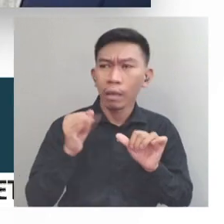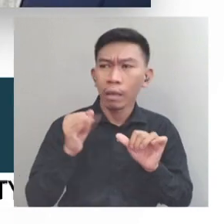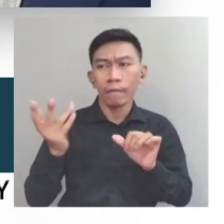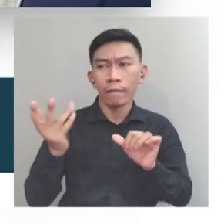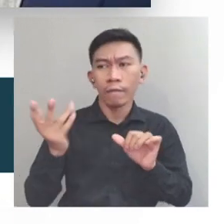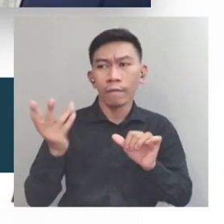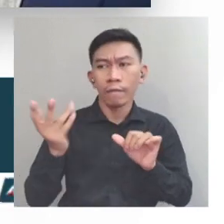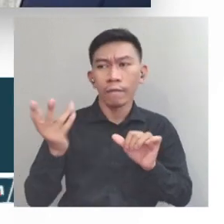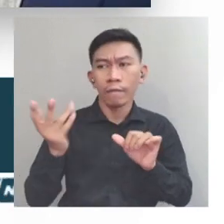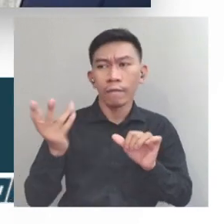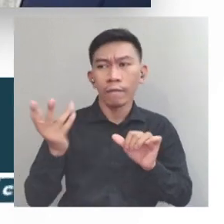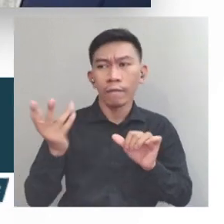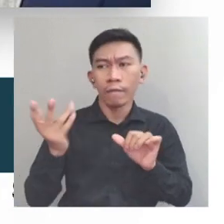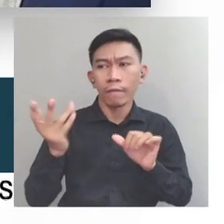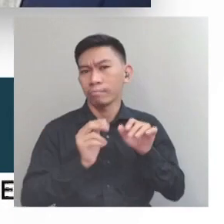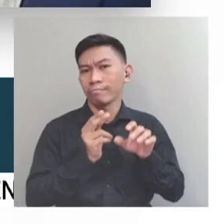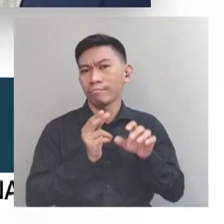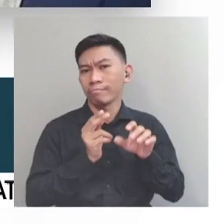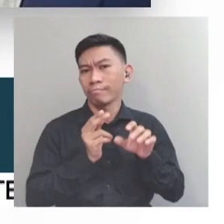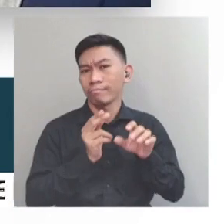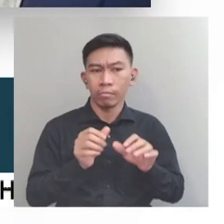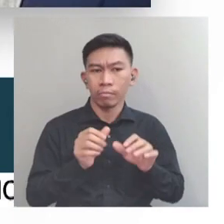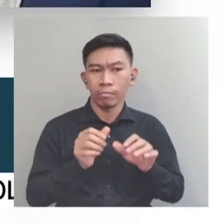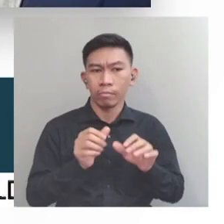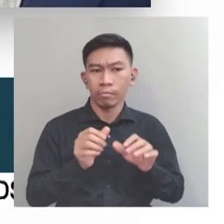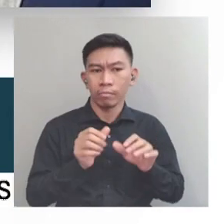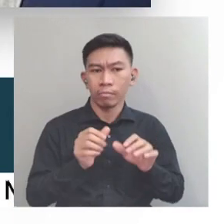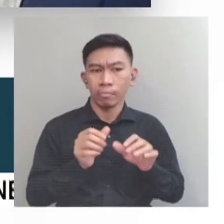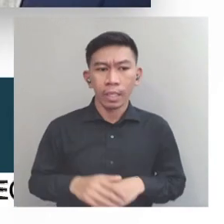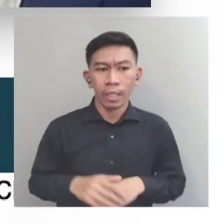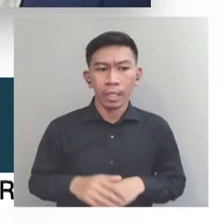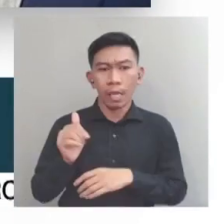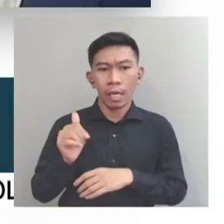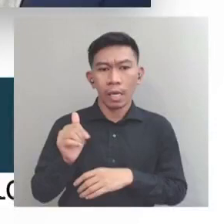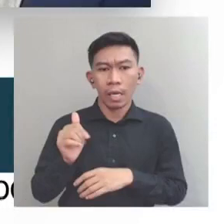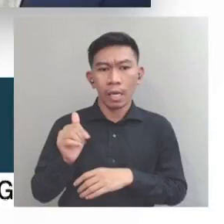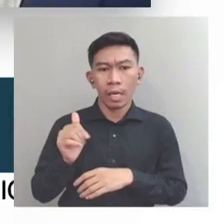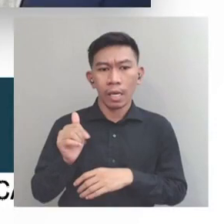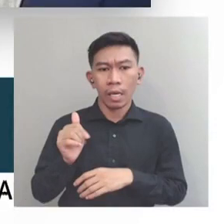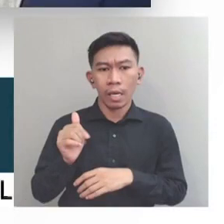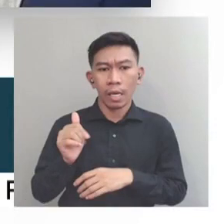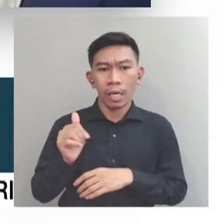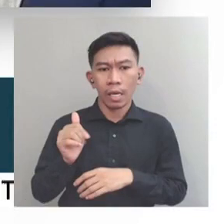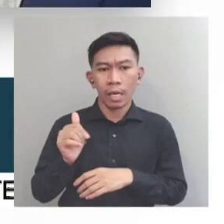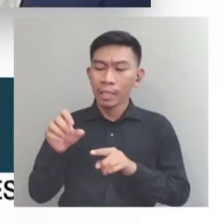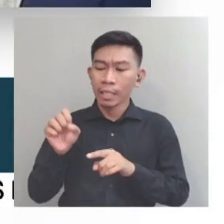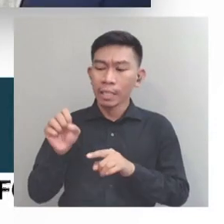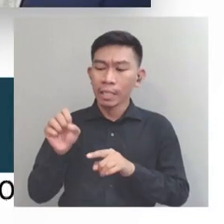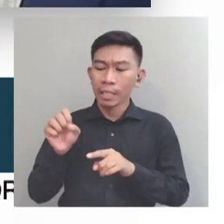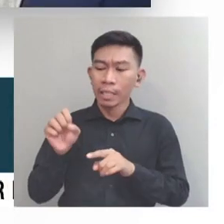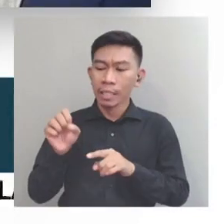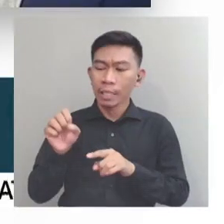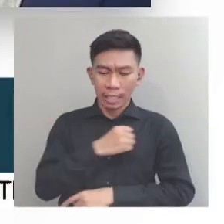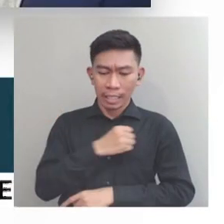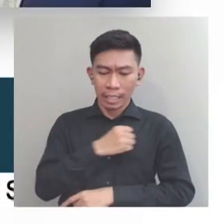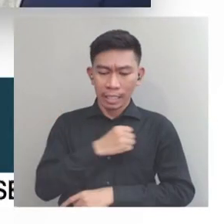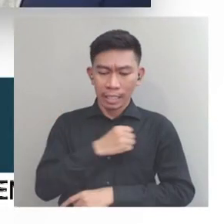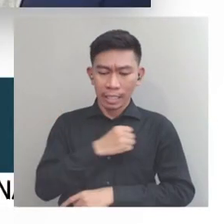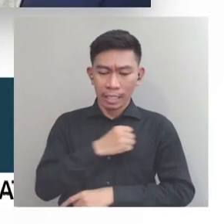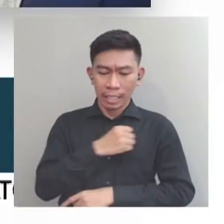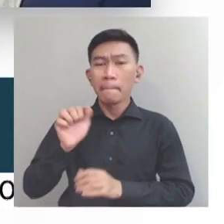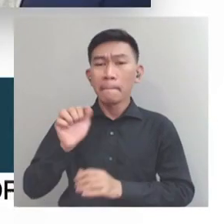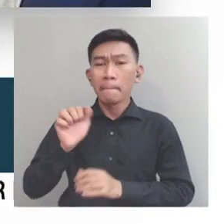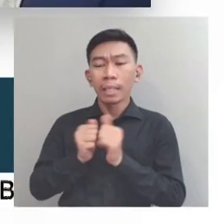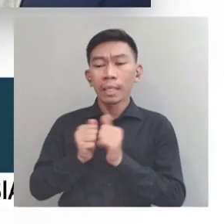of mature, wise men. He tweeted again last Thursday, saying there's nothing wrong with winning an election through popularity